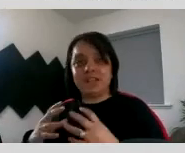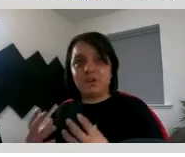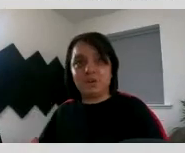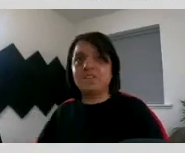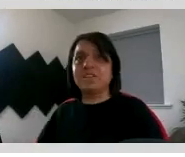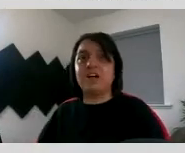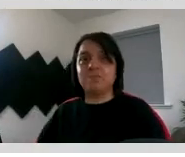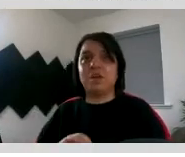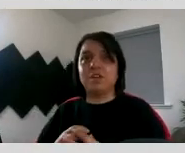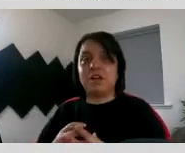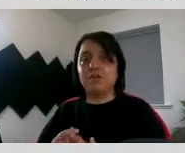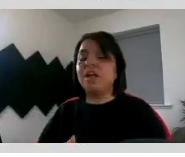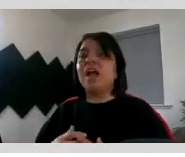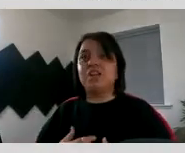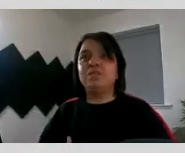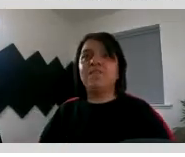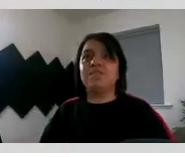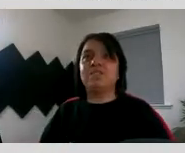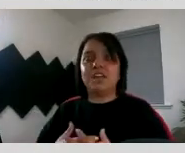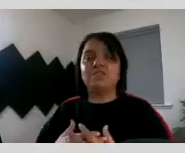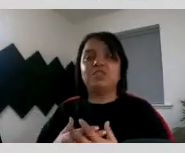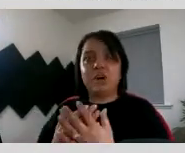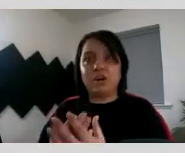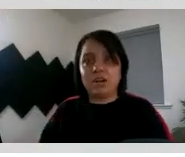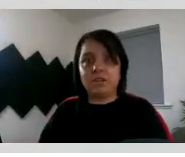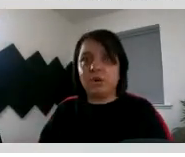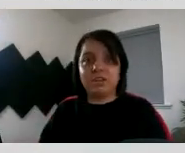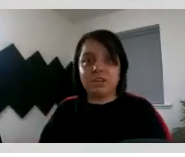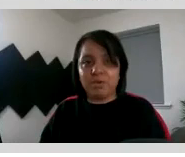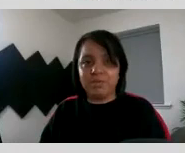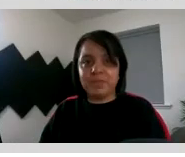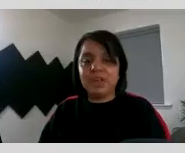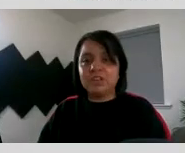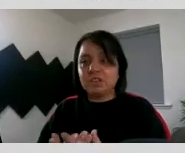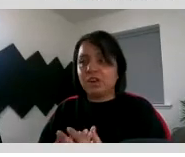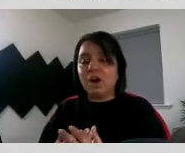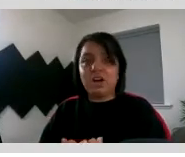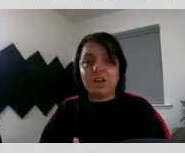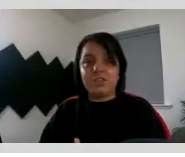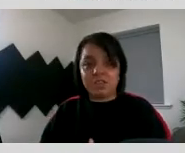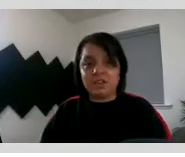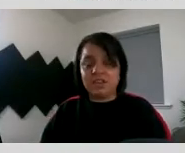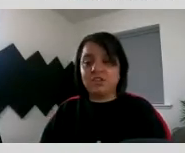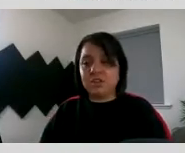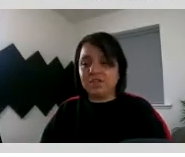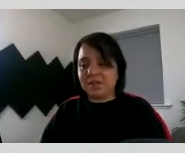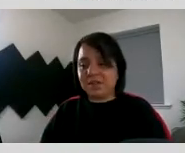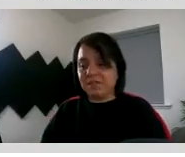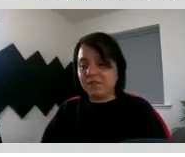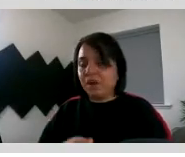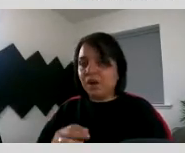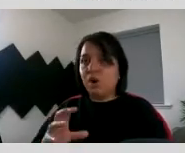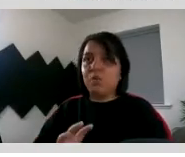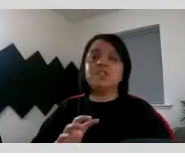not be that good, the house might not be that good, and you might feel scared to go in the home. So there are areas like that. So you do have to be